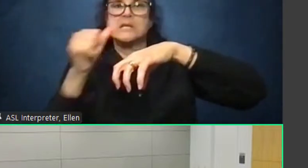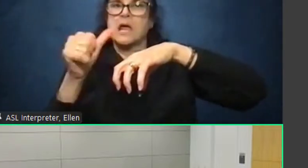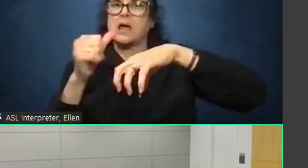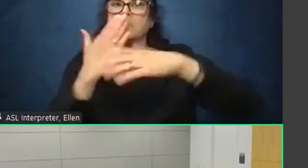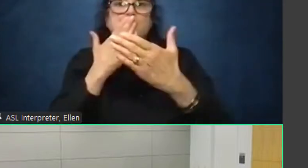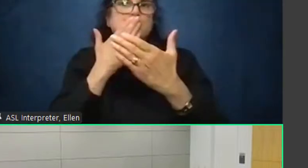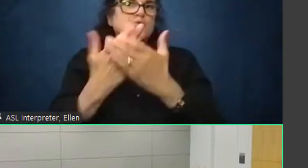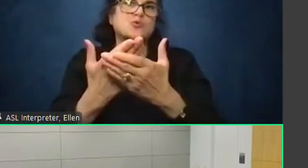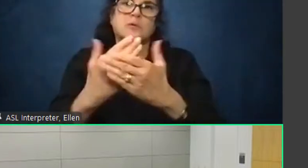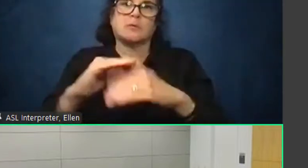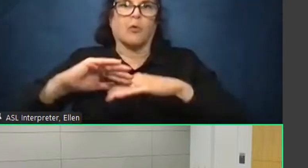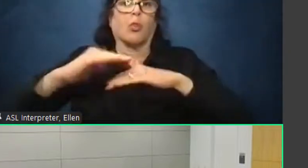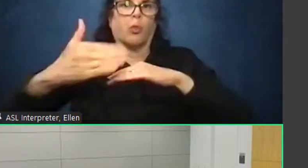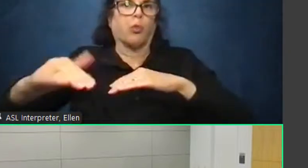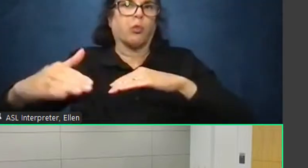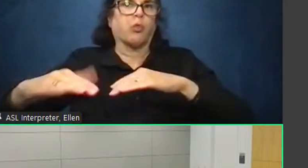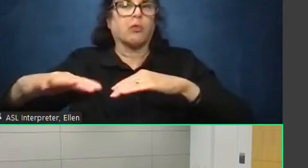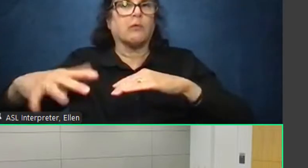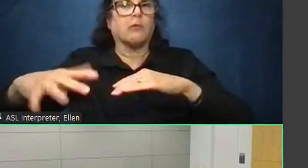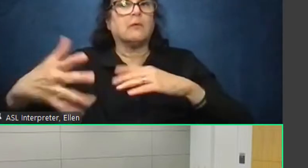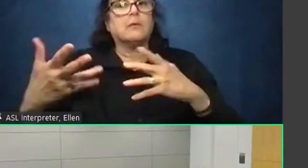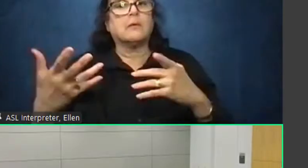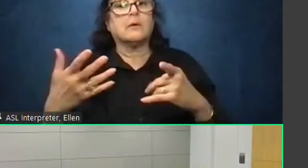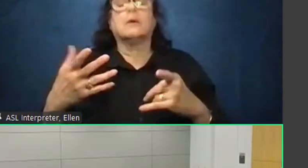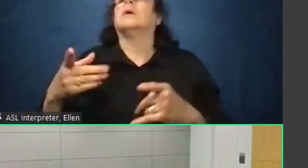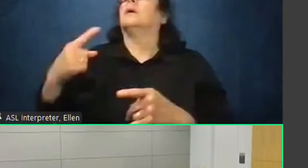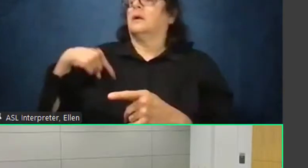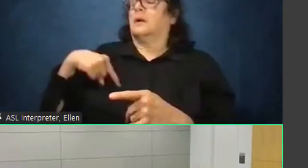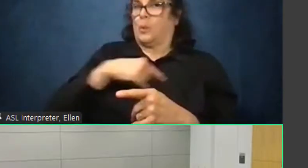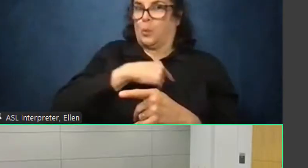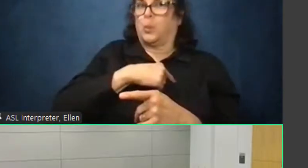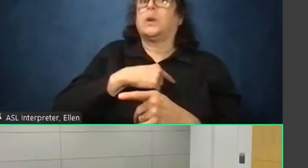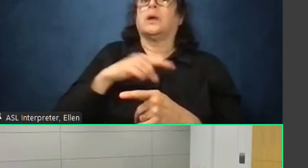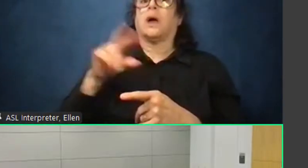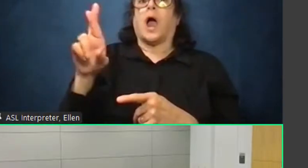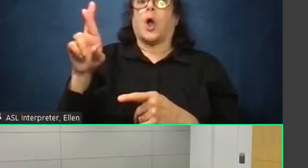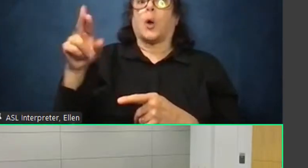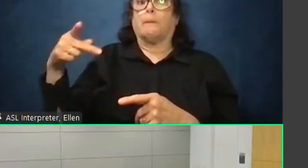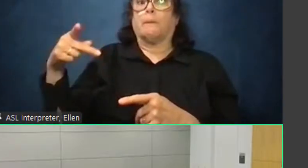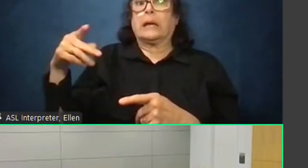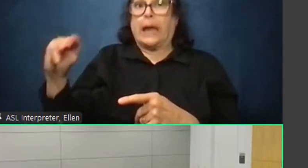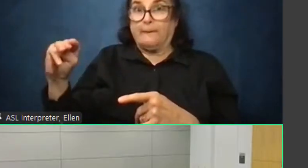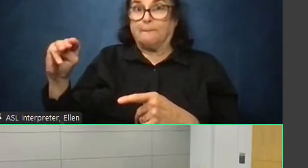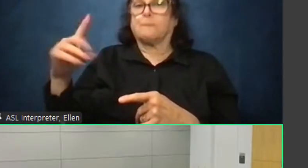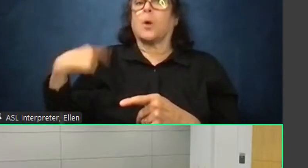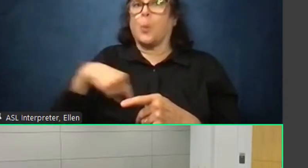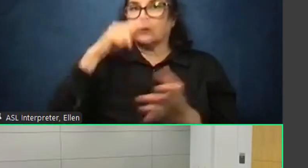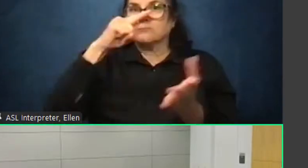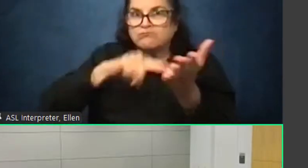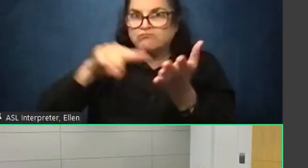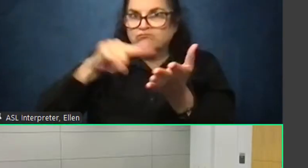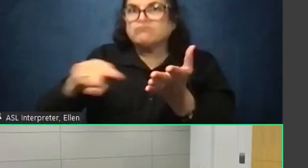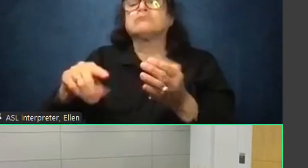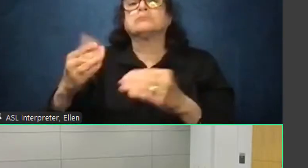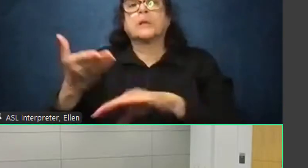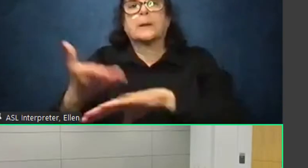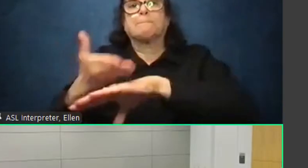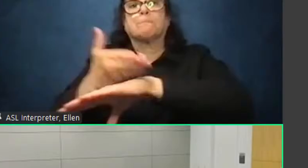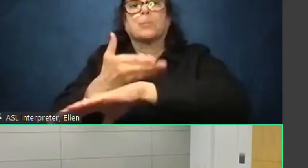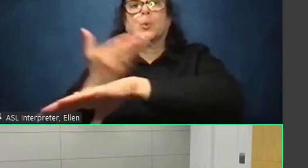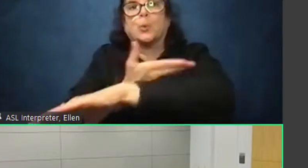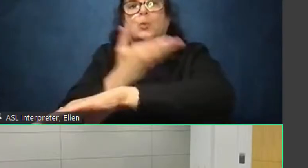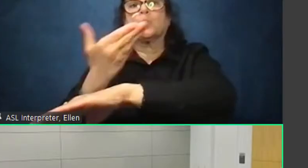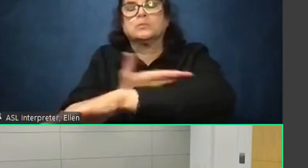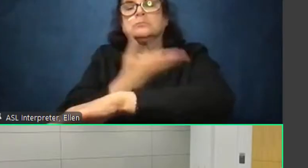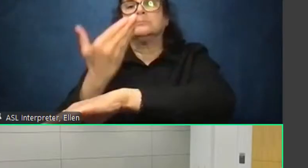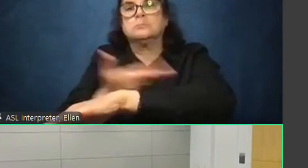be? So we actually did a significant, on RPM specifically, we did a significant street improvement in the impact zone of the